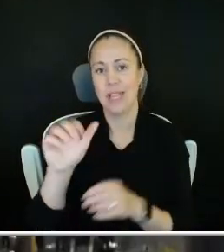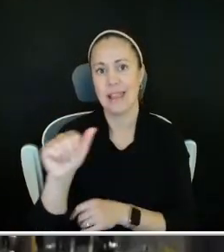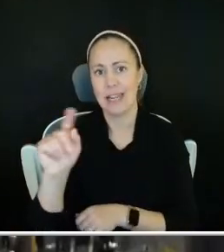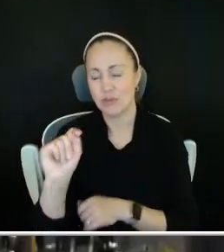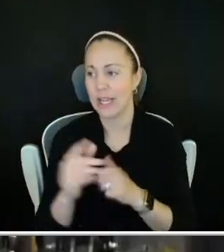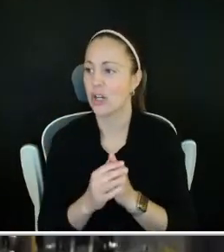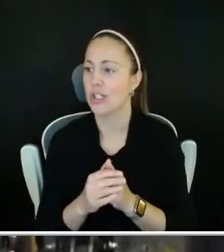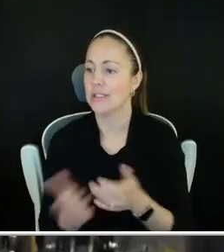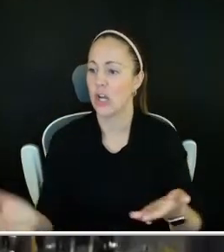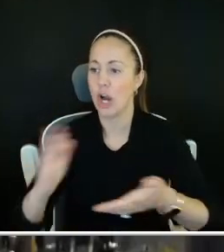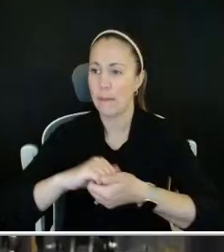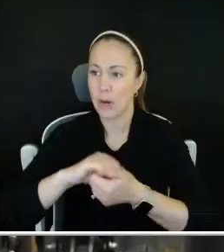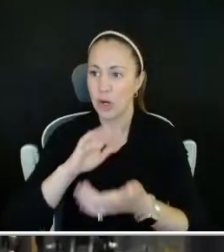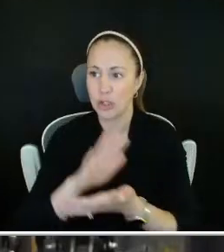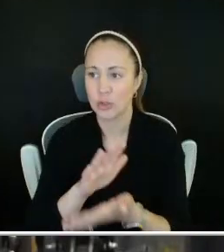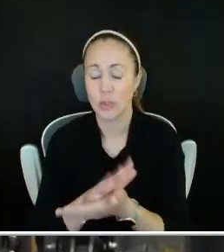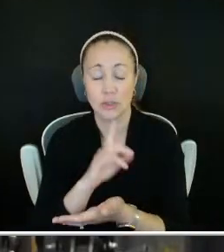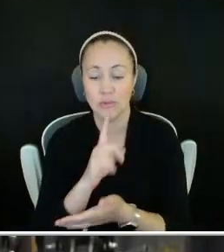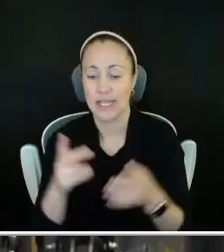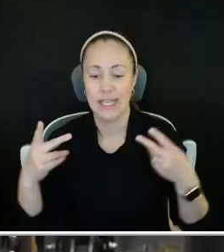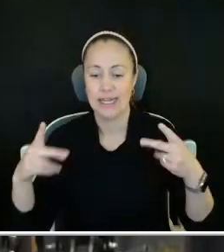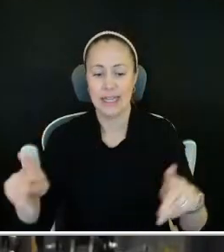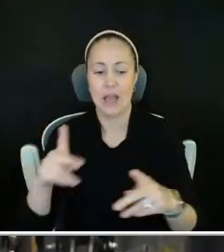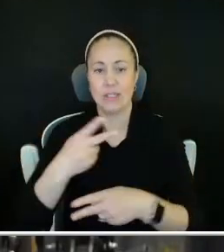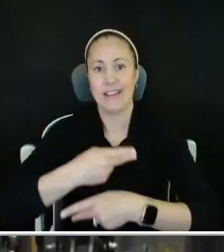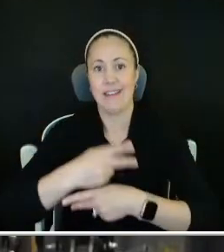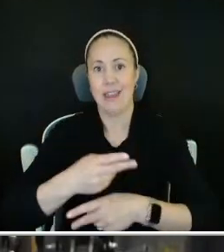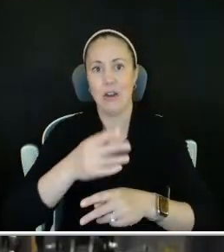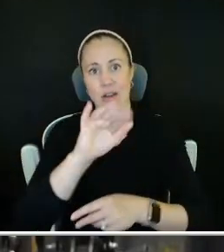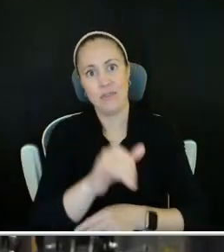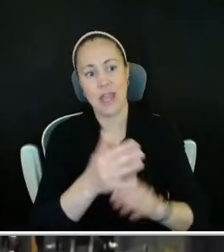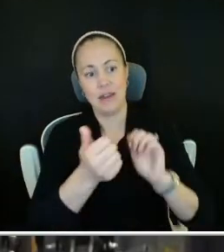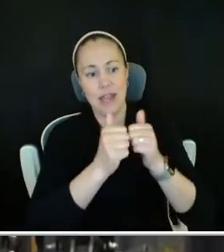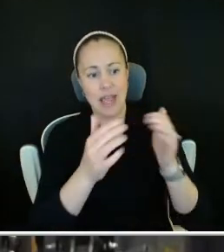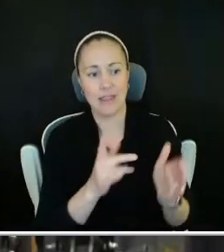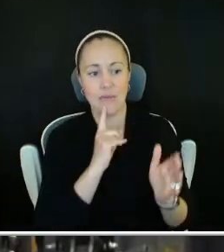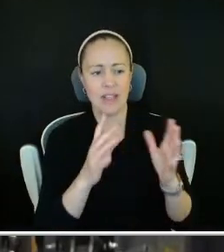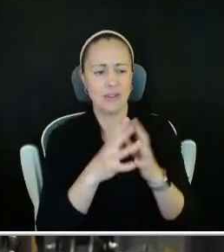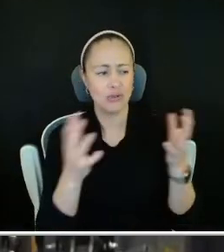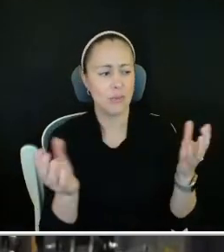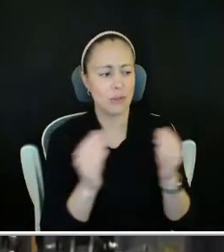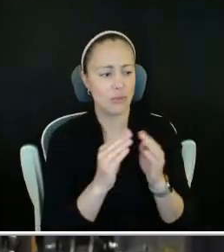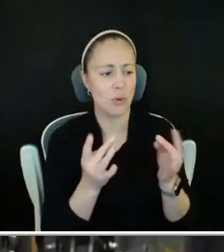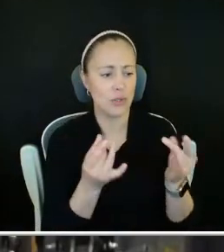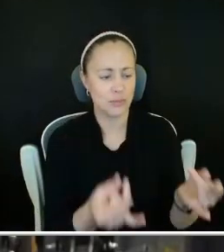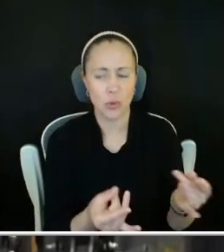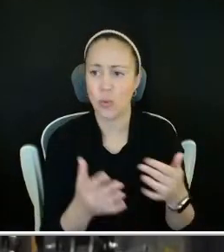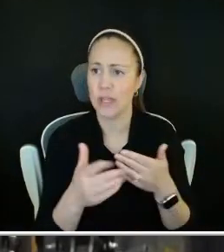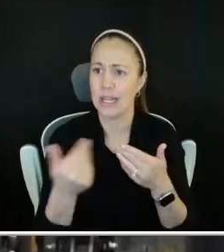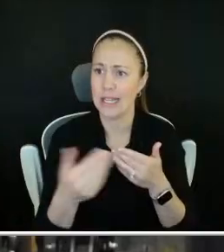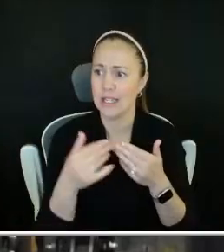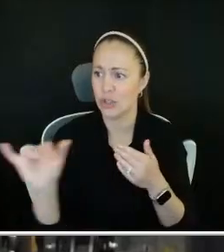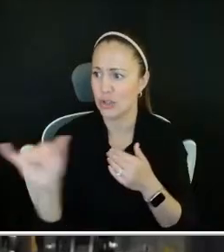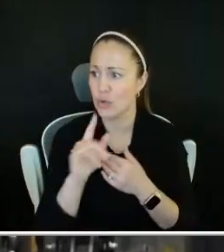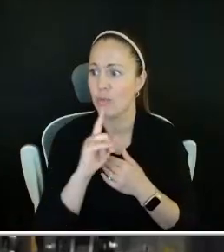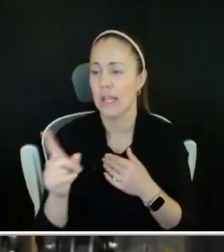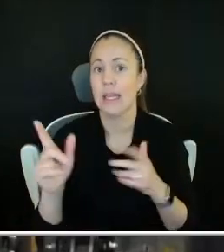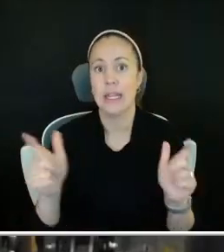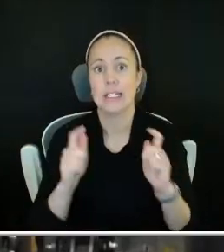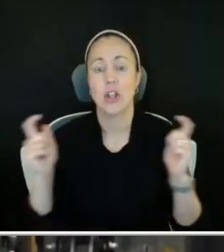allows the care of the athlete to be so much smoother and easier. So although it is a large health system, it's